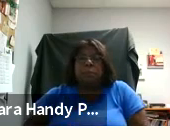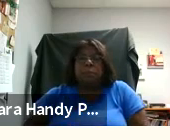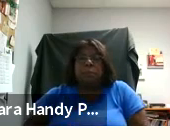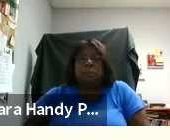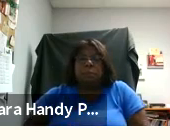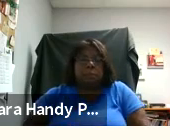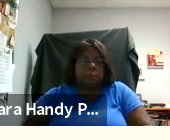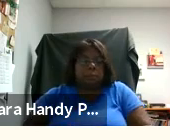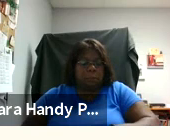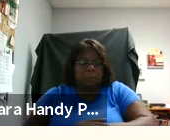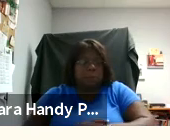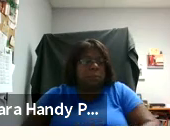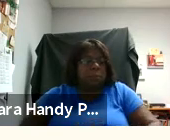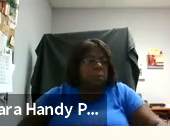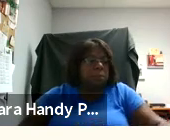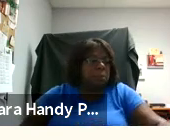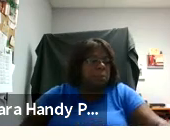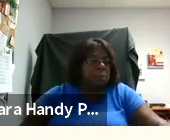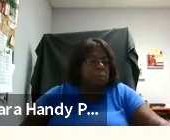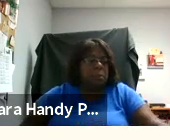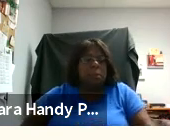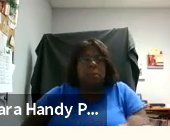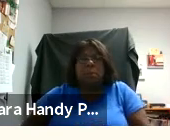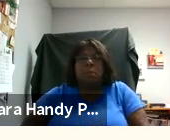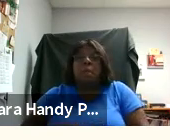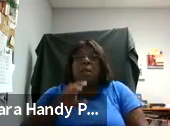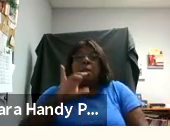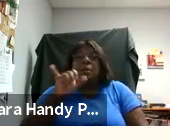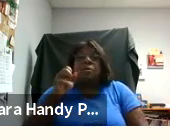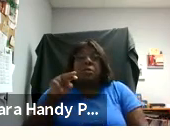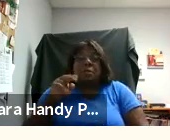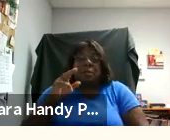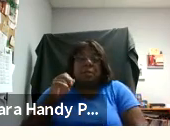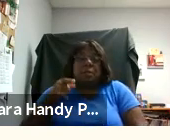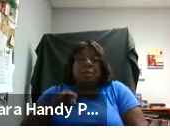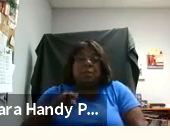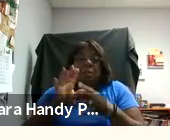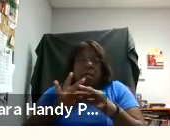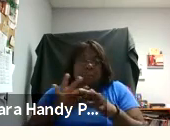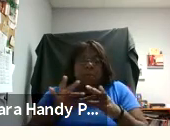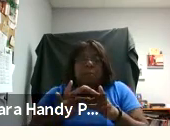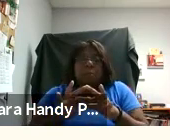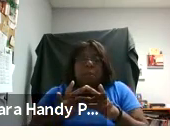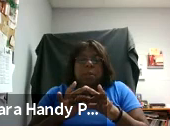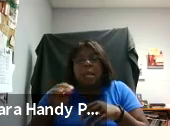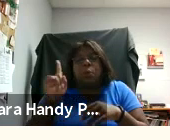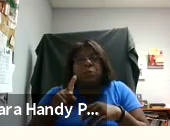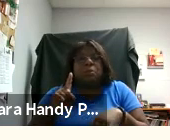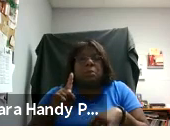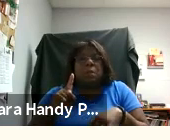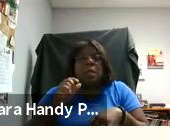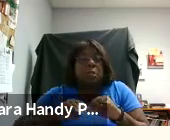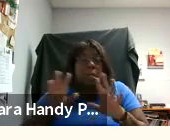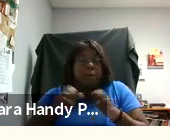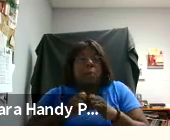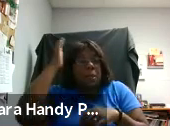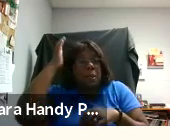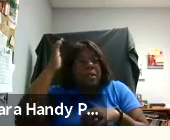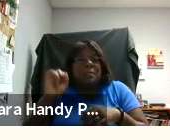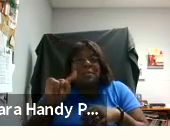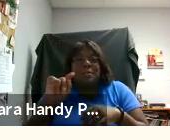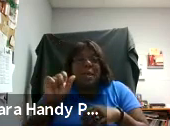This is Jason. This is a comment, well, and a question. There, just to clarify with the lettuce stats, there